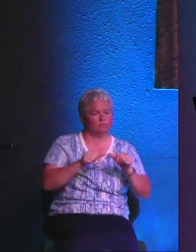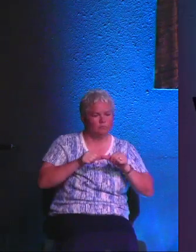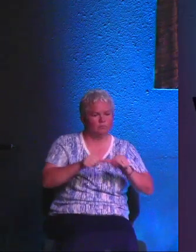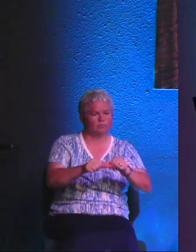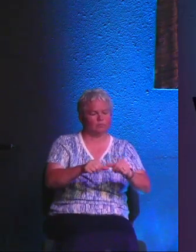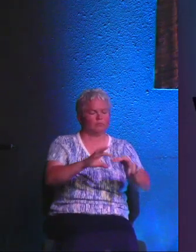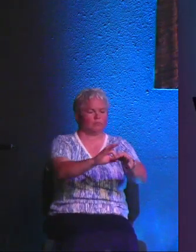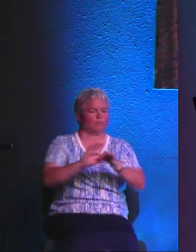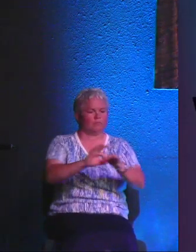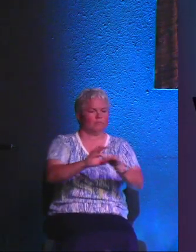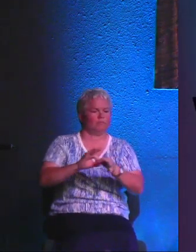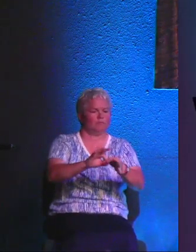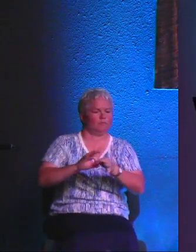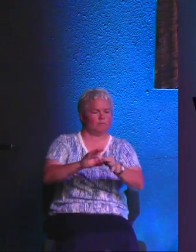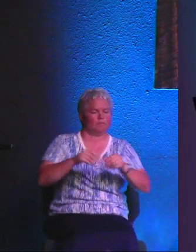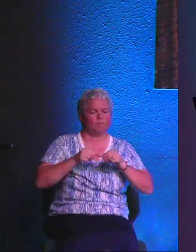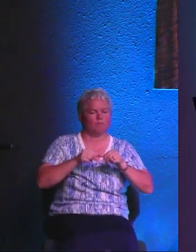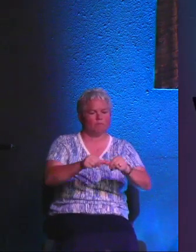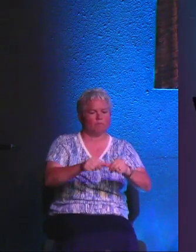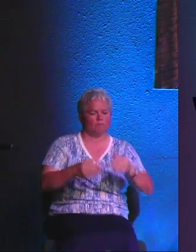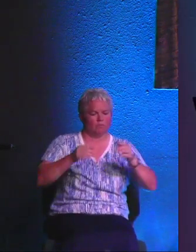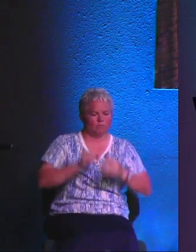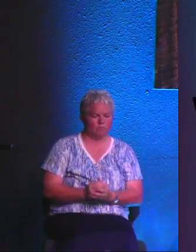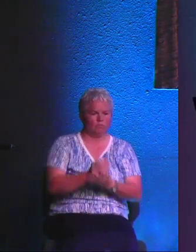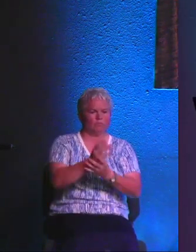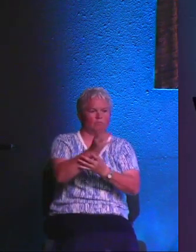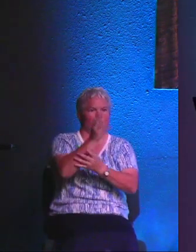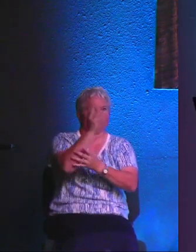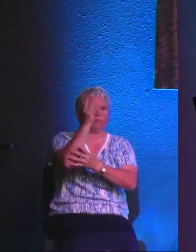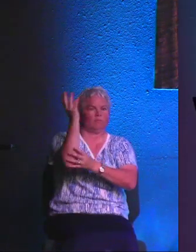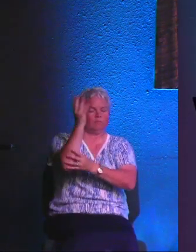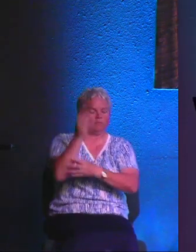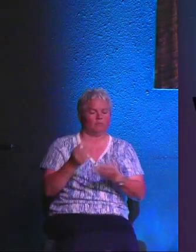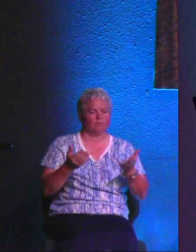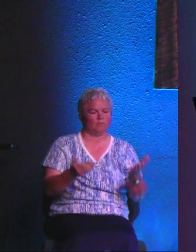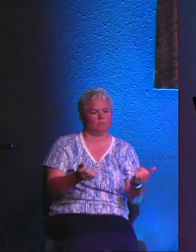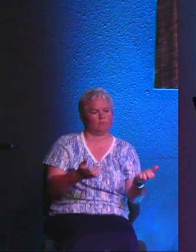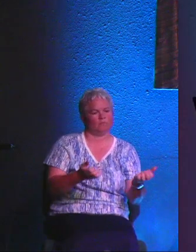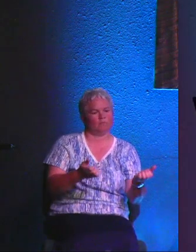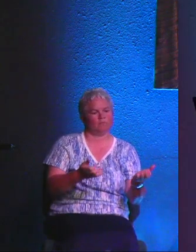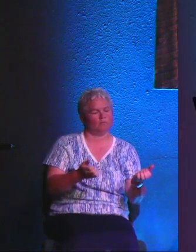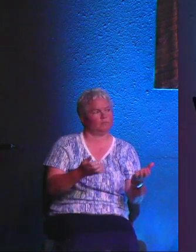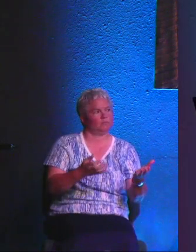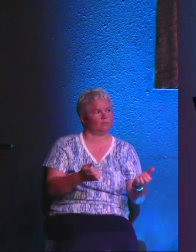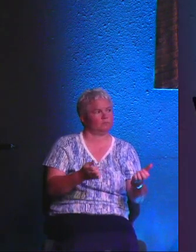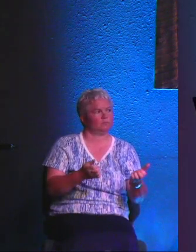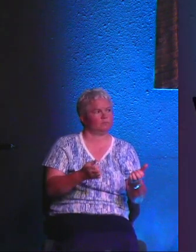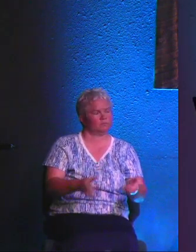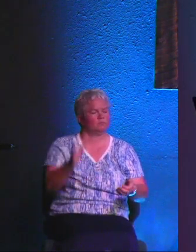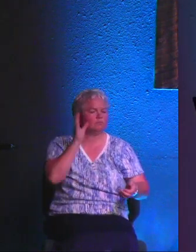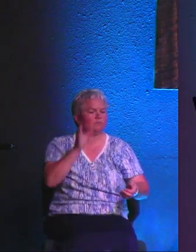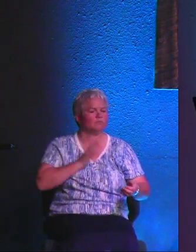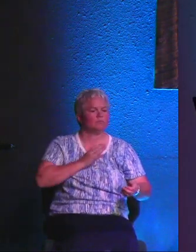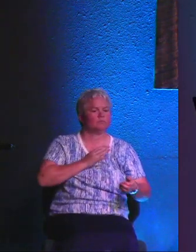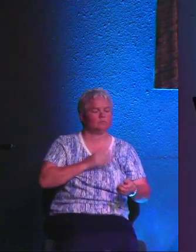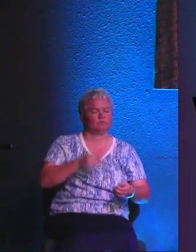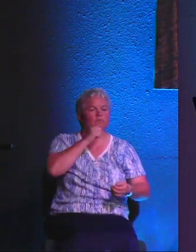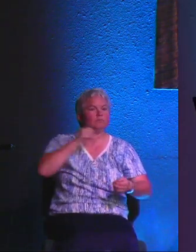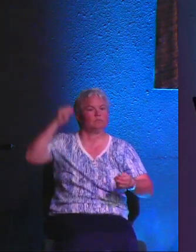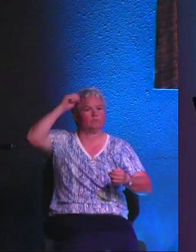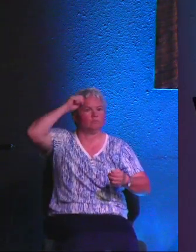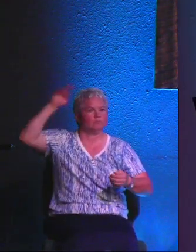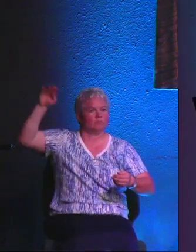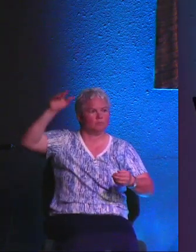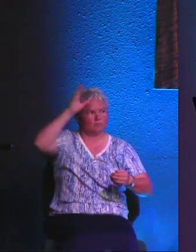have to continue in this relationship. You have to continue growing in it and needing it and wanting it. And it's the same thing with the women of Adult and Teen Challenge and the